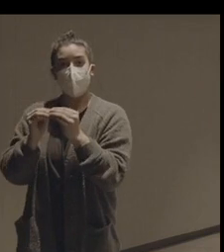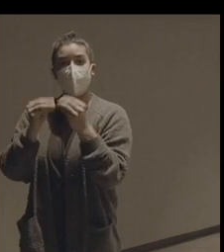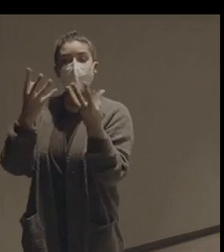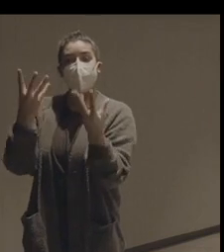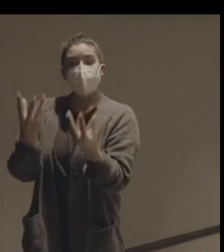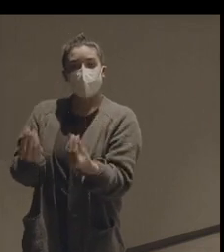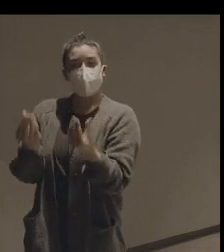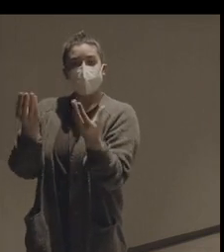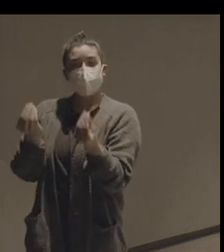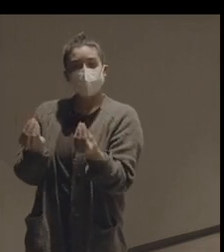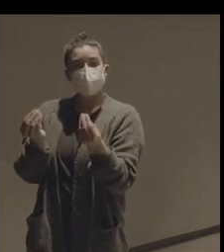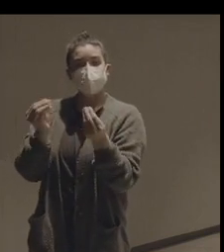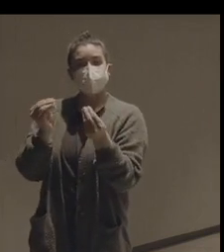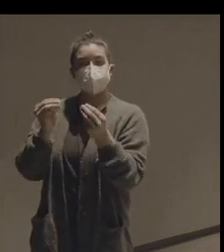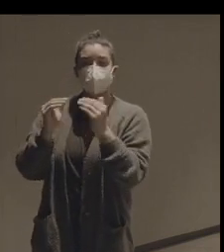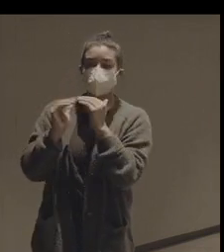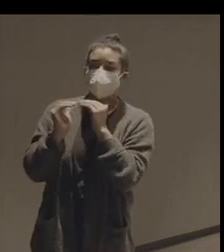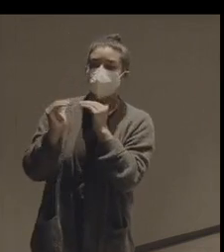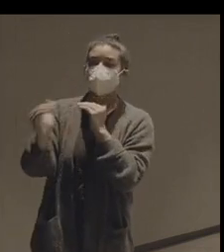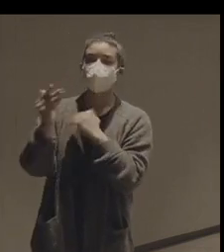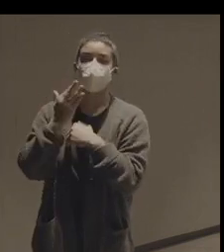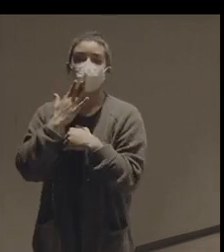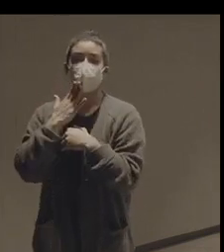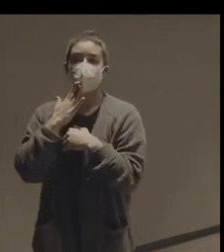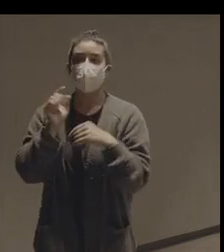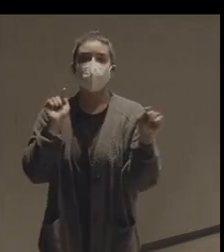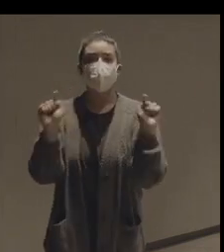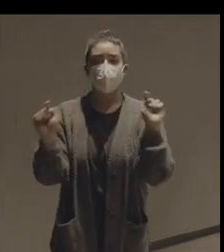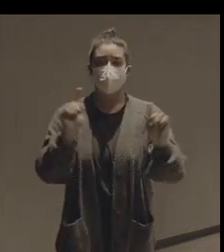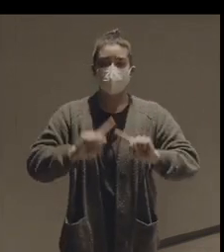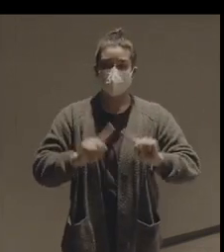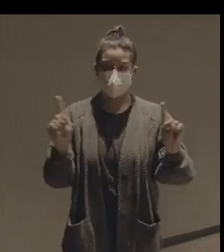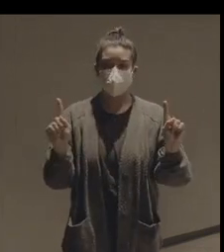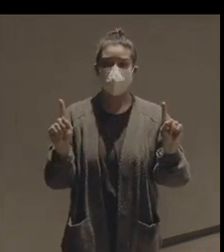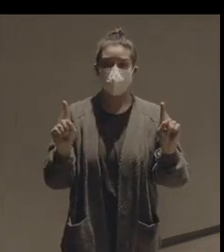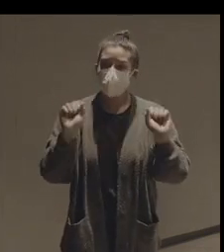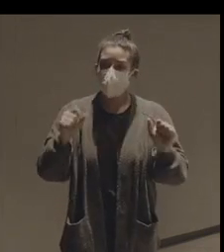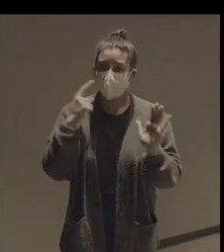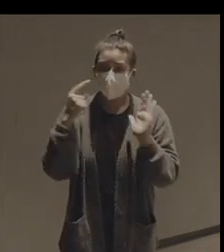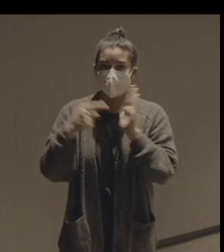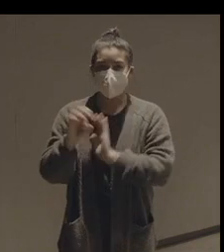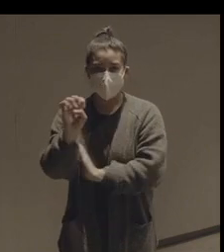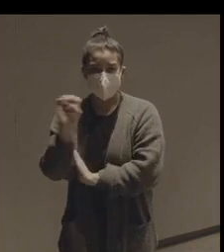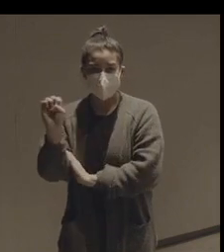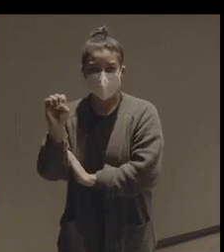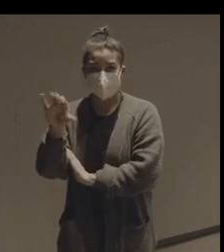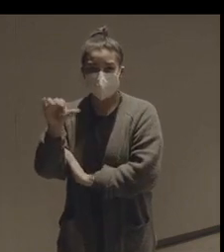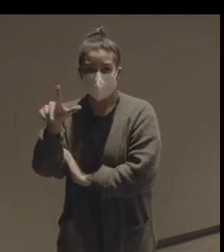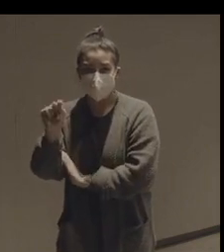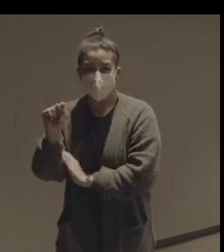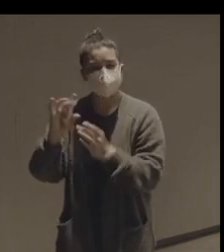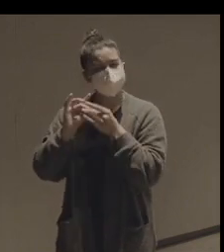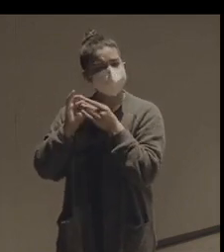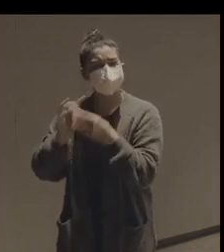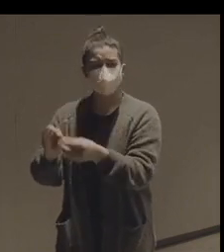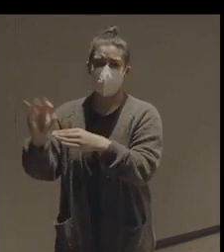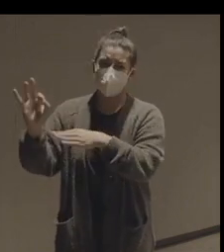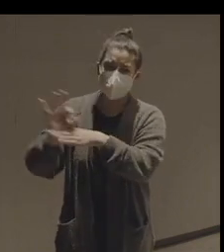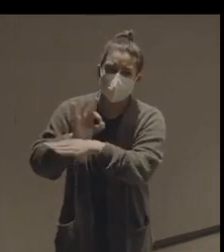there's a difference between the industry that they're looking towards. It feels like the East Coast work is a lot more tied to factory